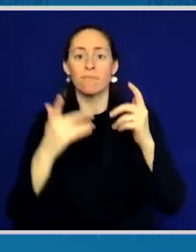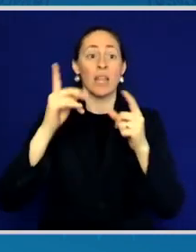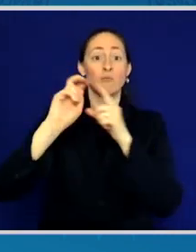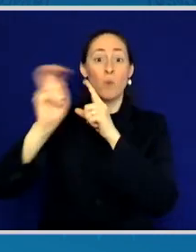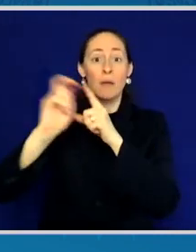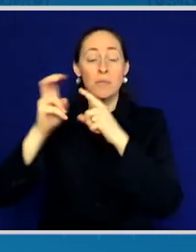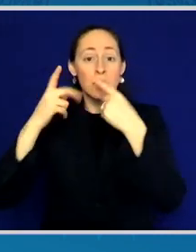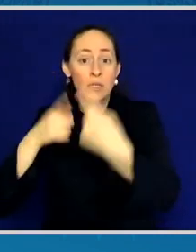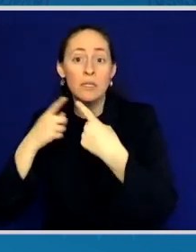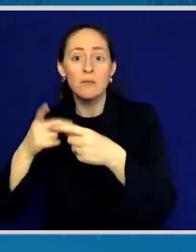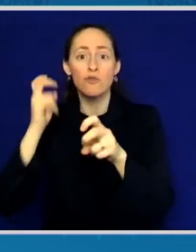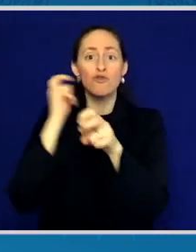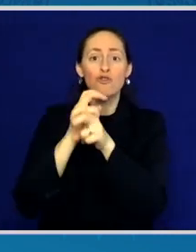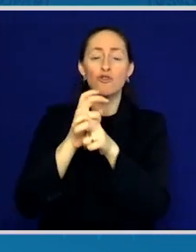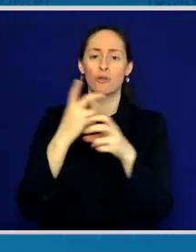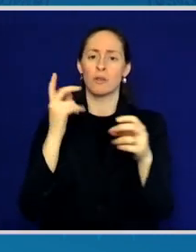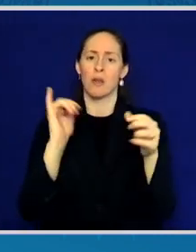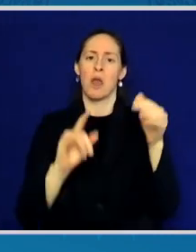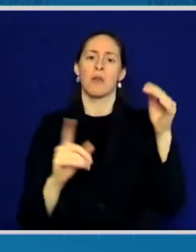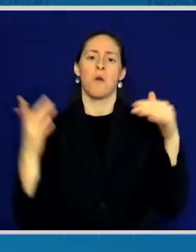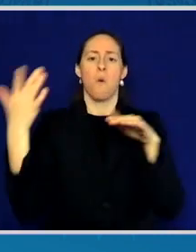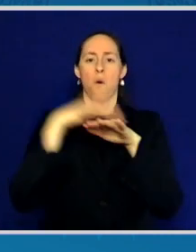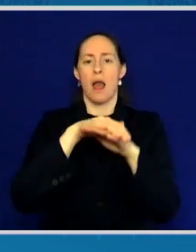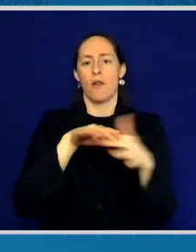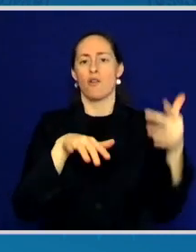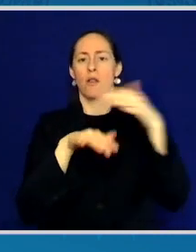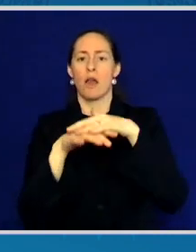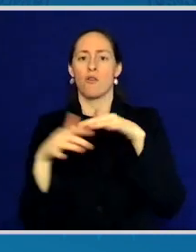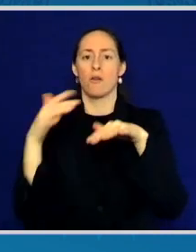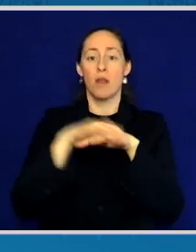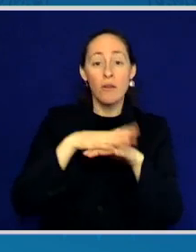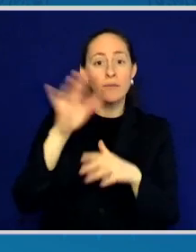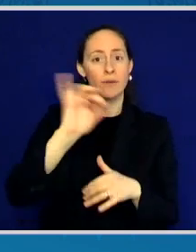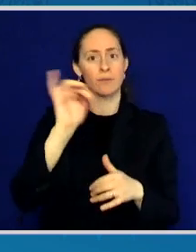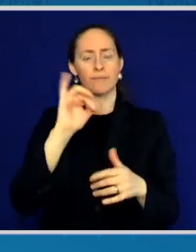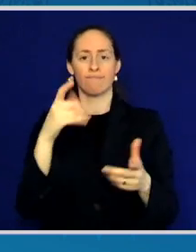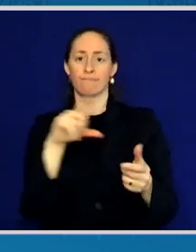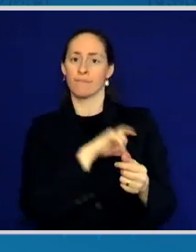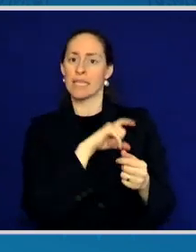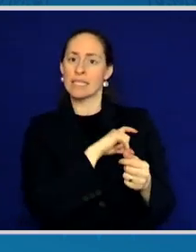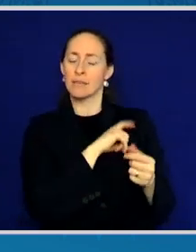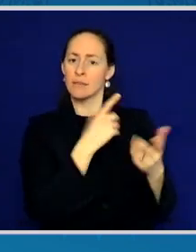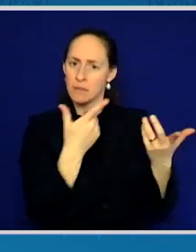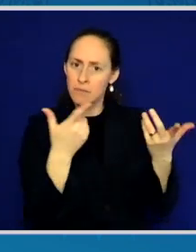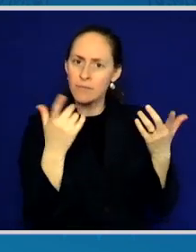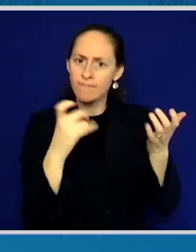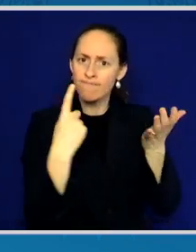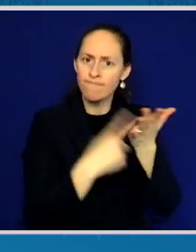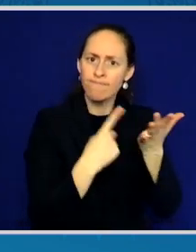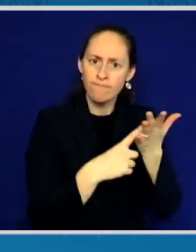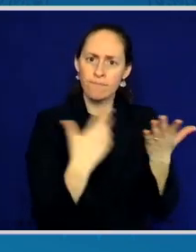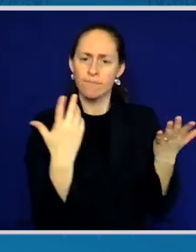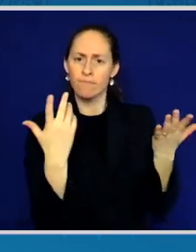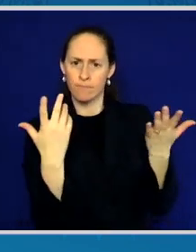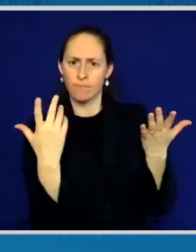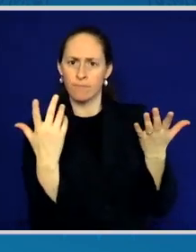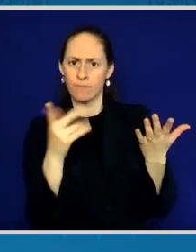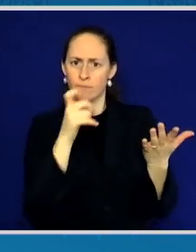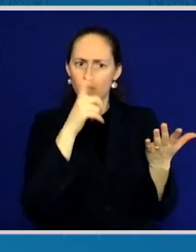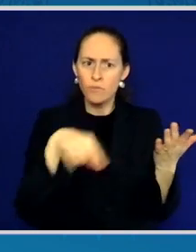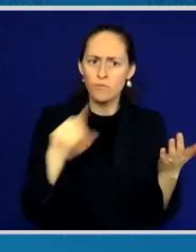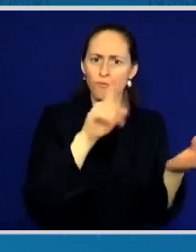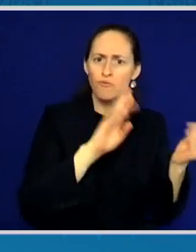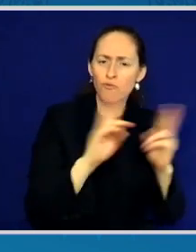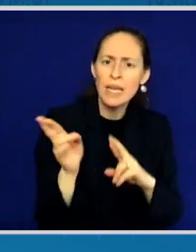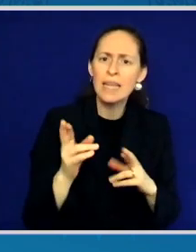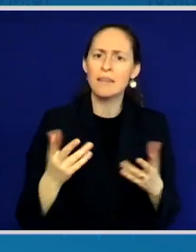policing, as health disparities, for people who are ready to work and to be employed. And if we really want to